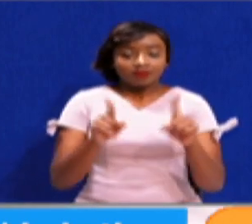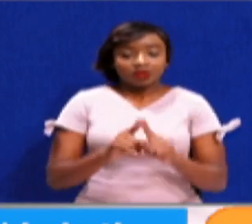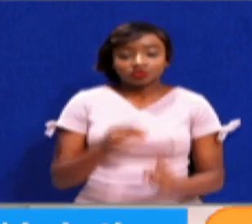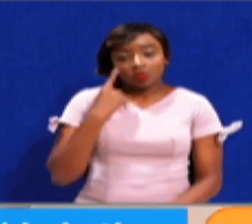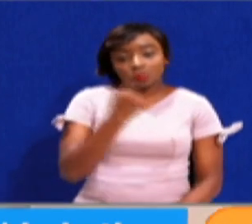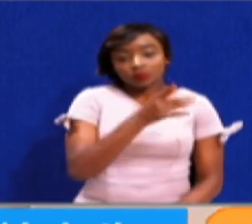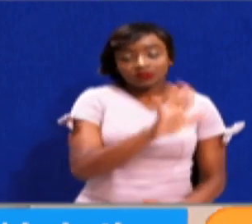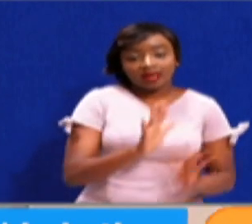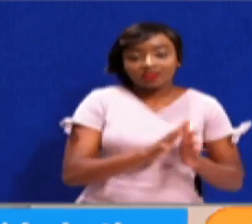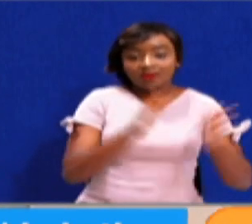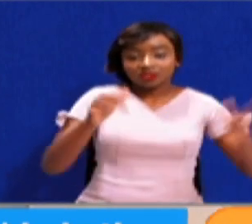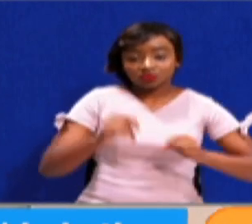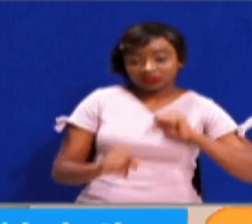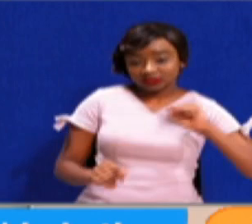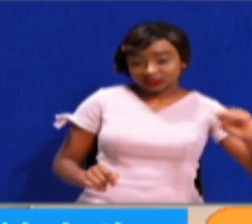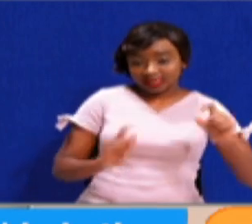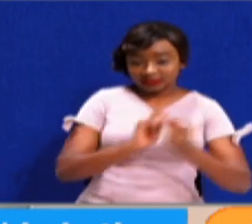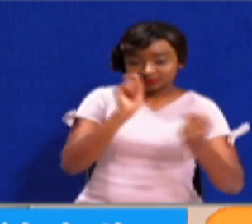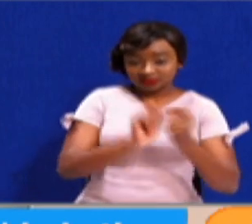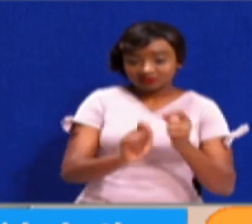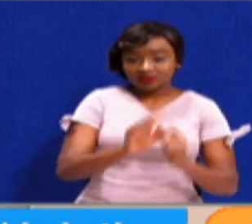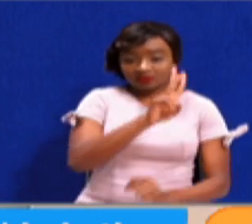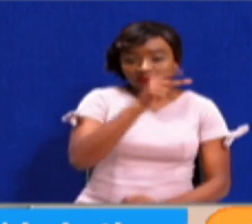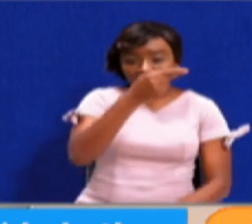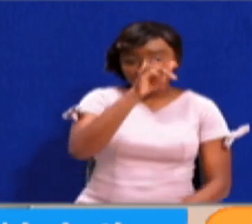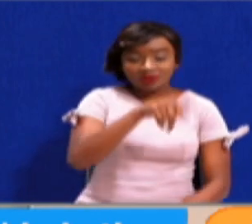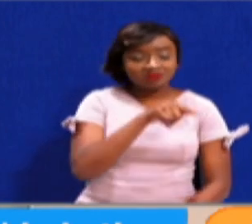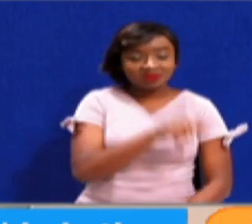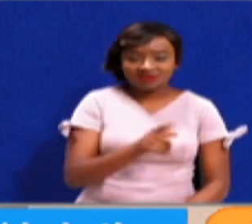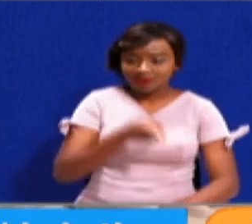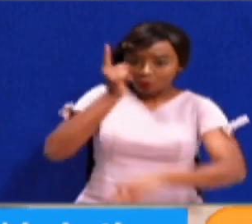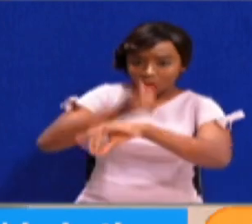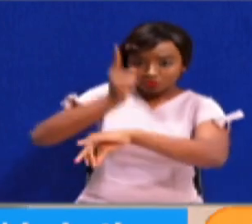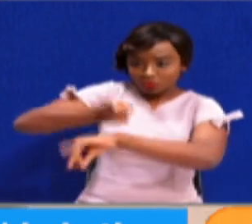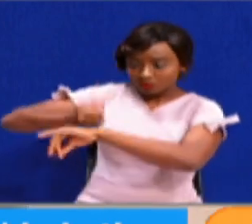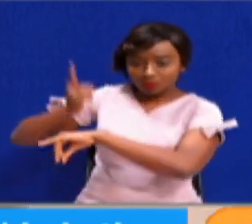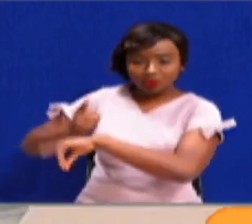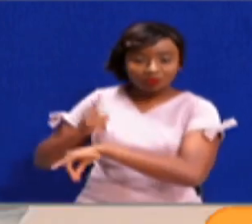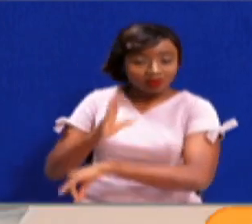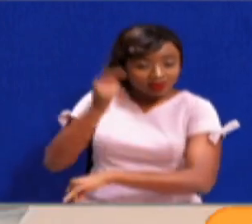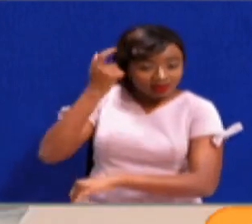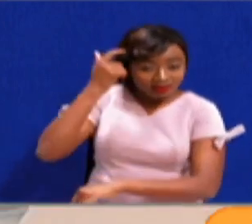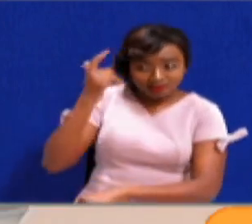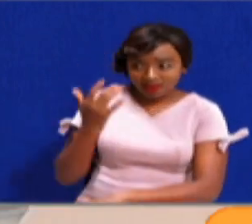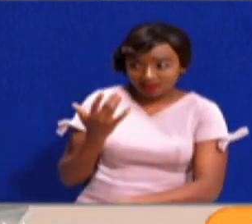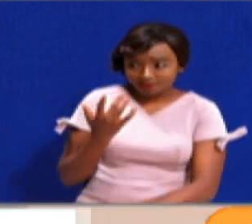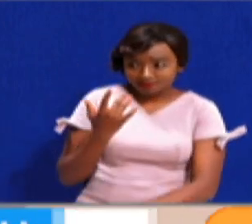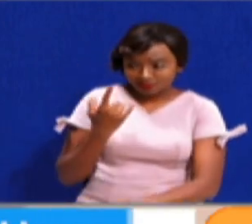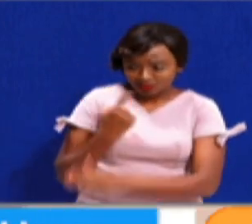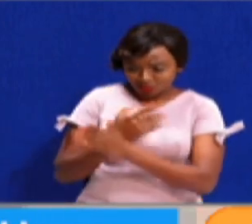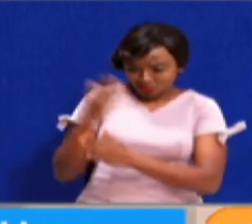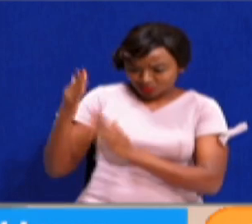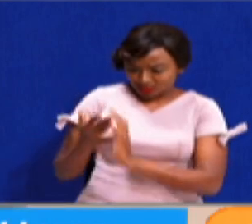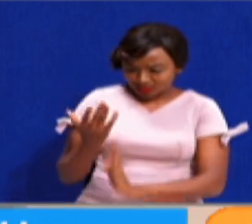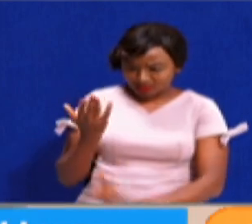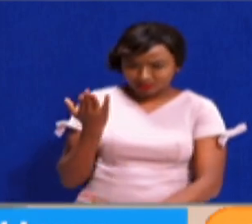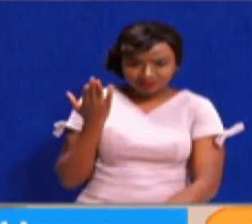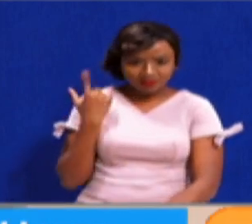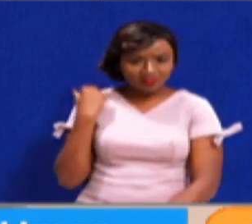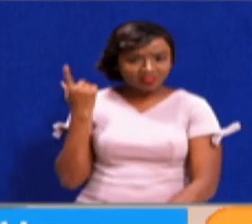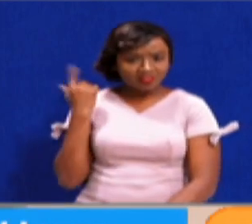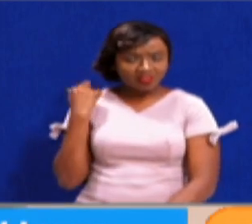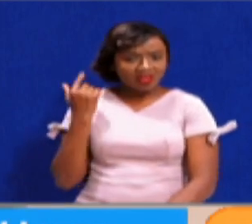majority side, most particularly the majority whip, resorting to threats. I mean, yeah. I remember the weekend preceding the last debate